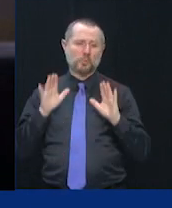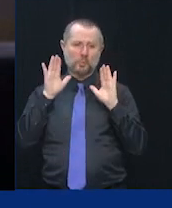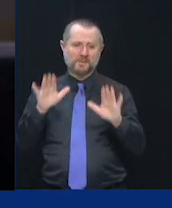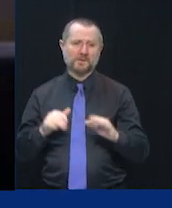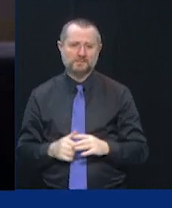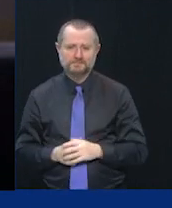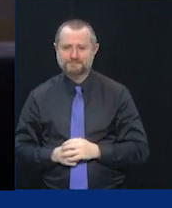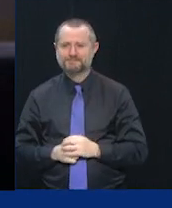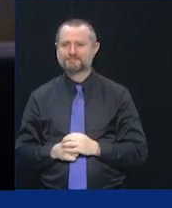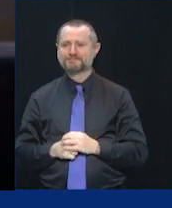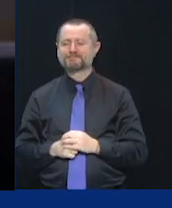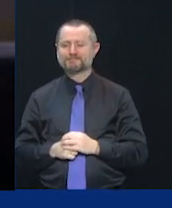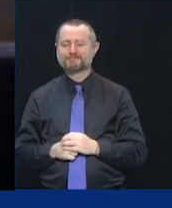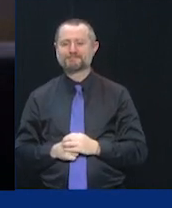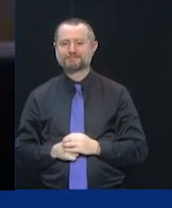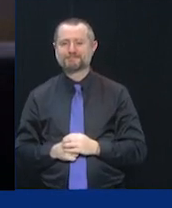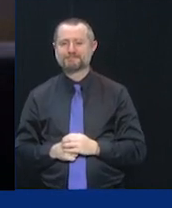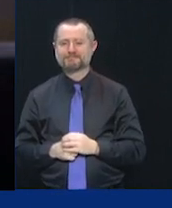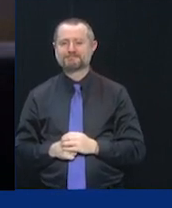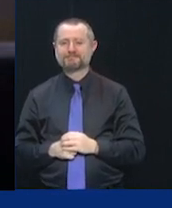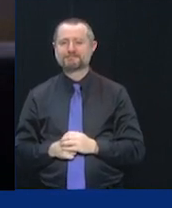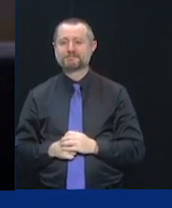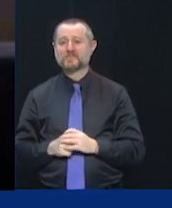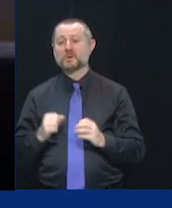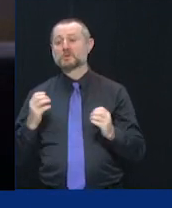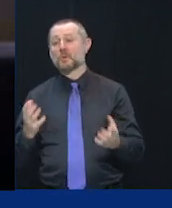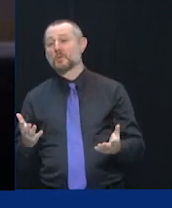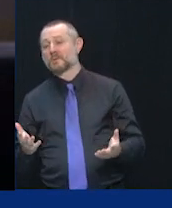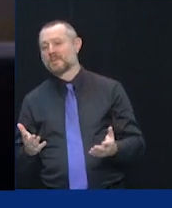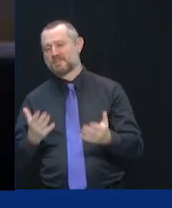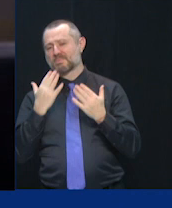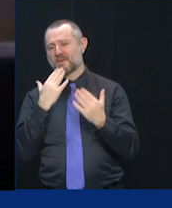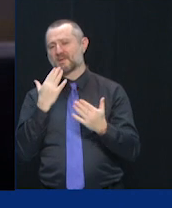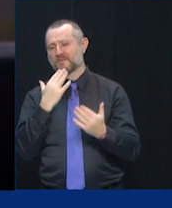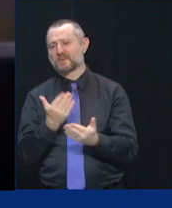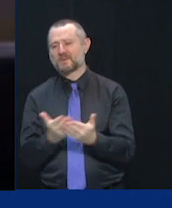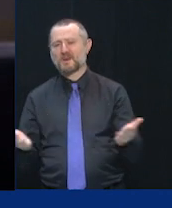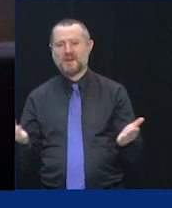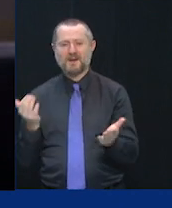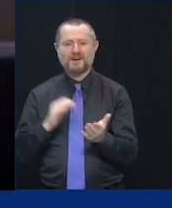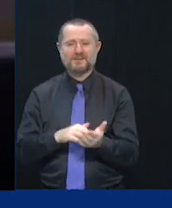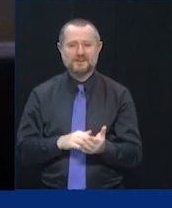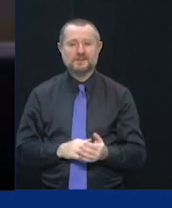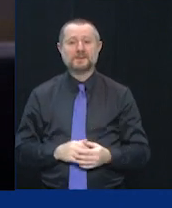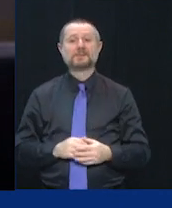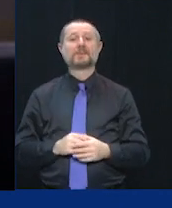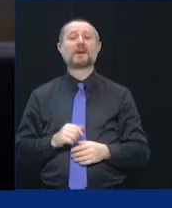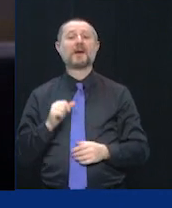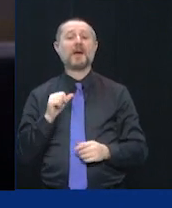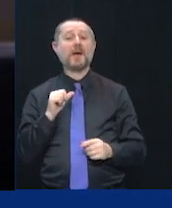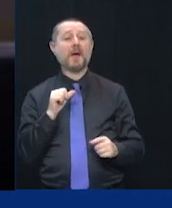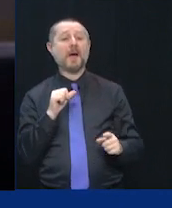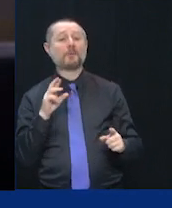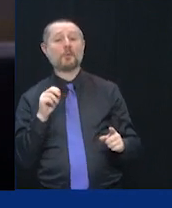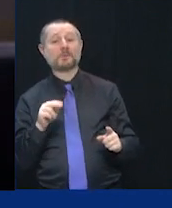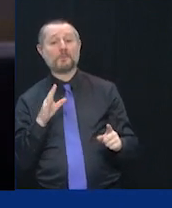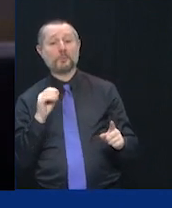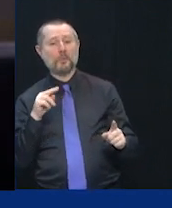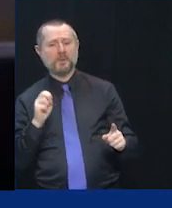with. So, Randy Levine, I can't thank you enough. Manager Boone, you had a great season. We'll have a better